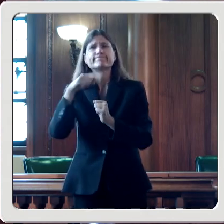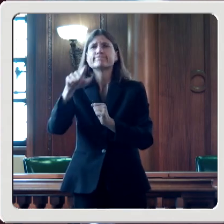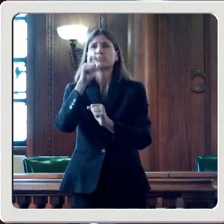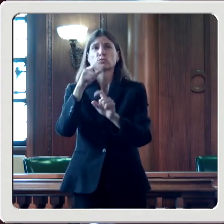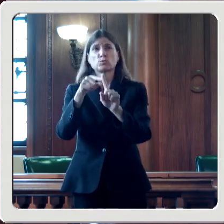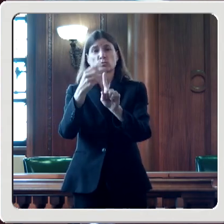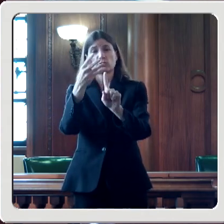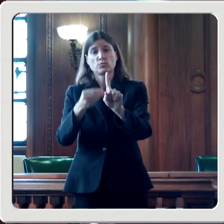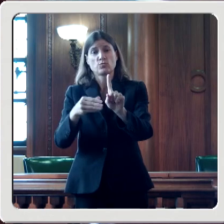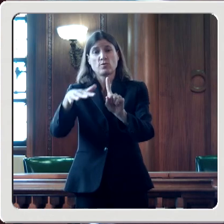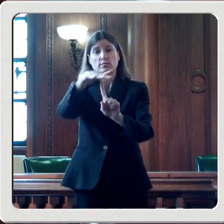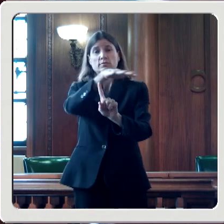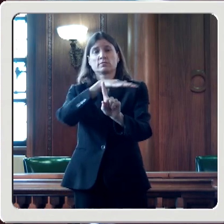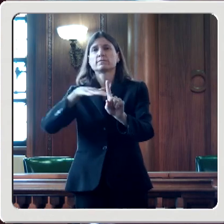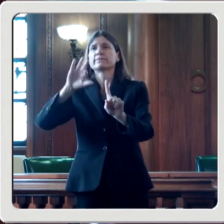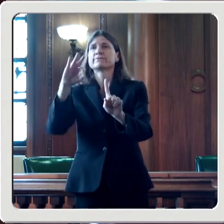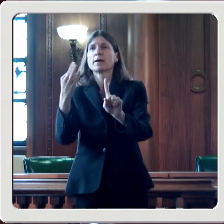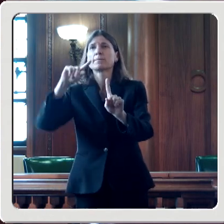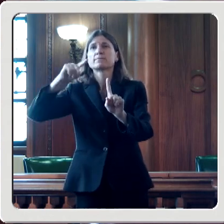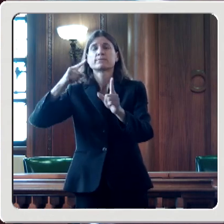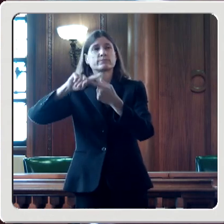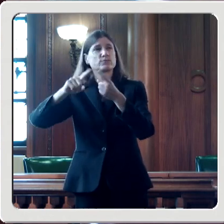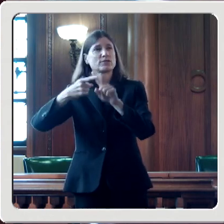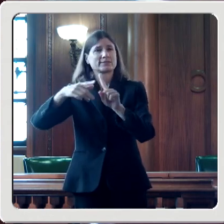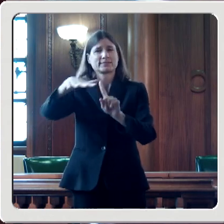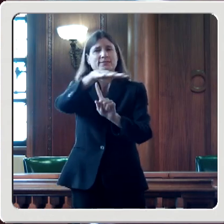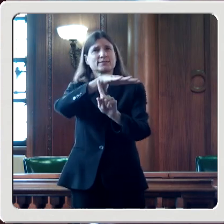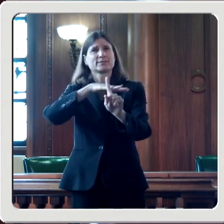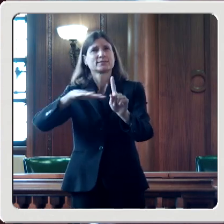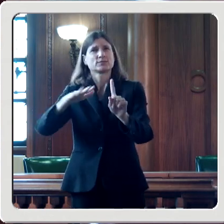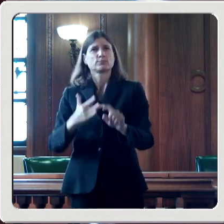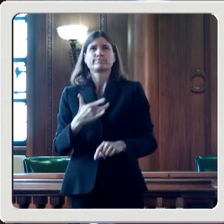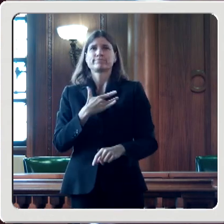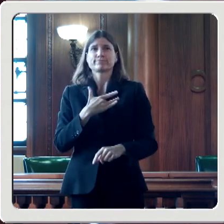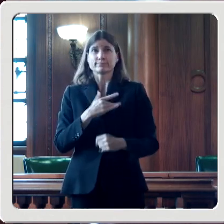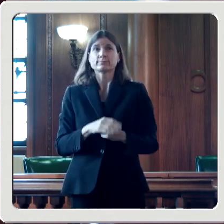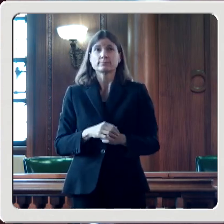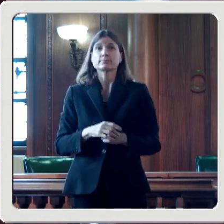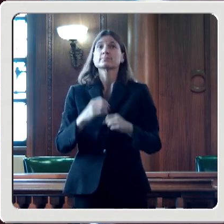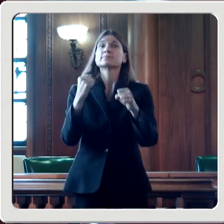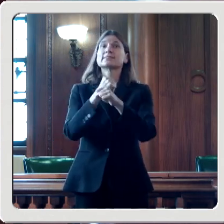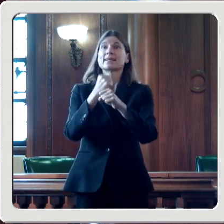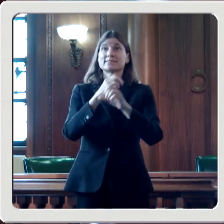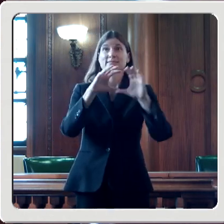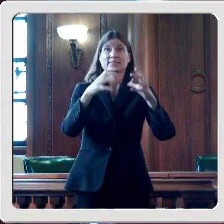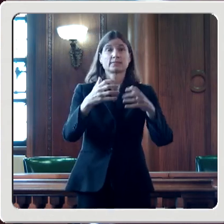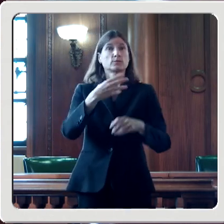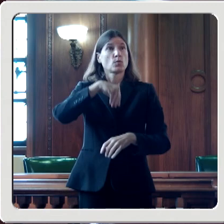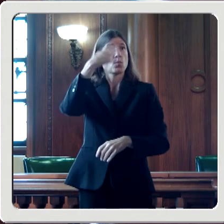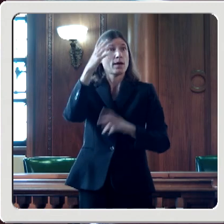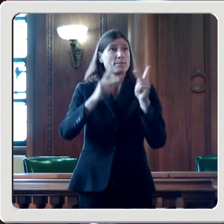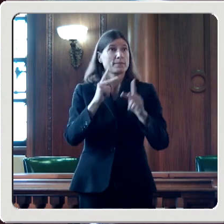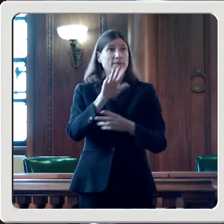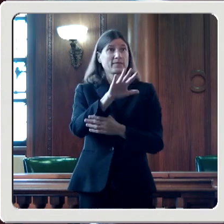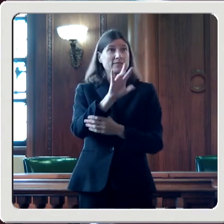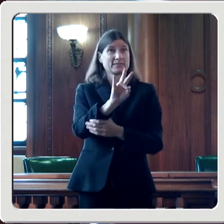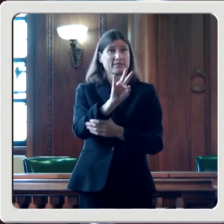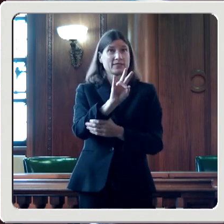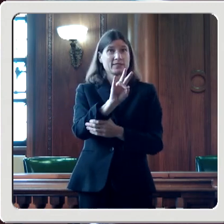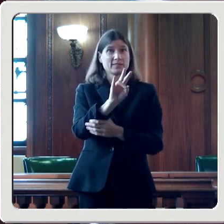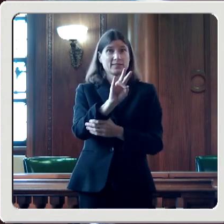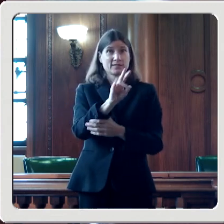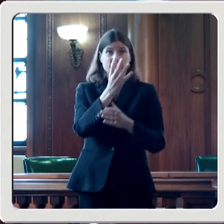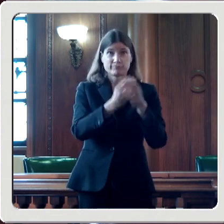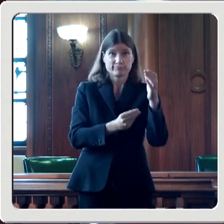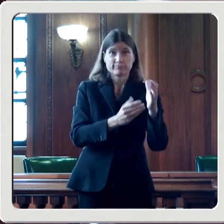affected. The breakdown is for white would be 57, which is 43%.